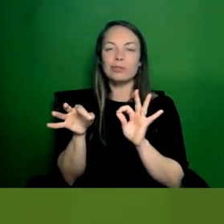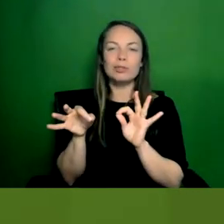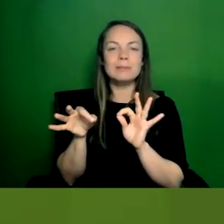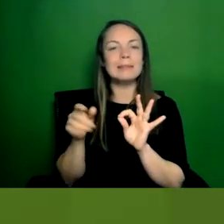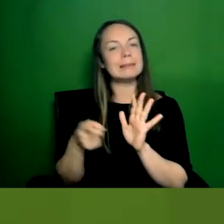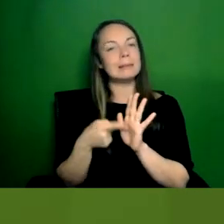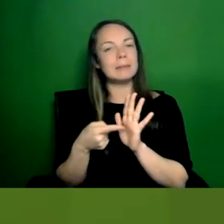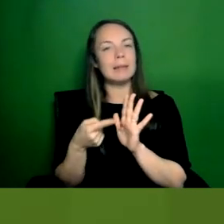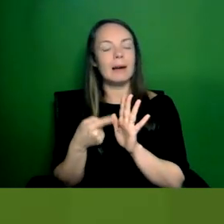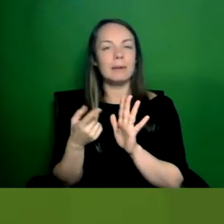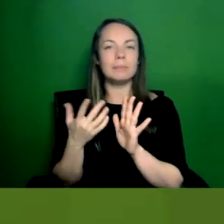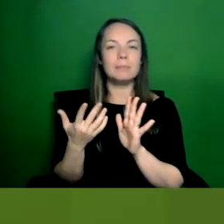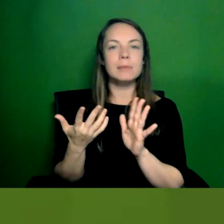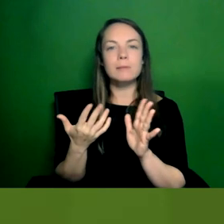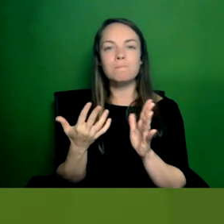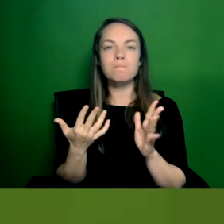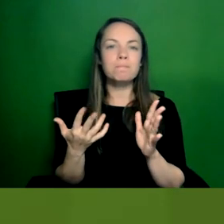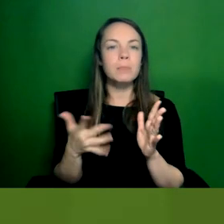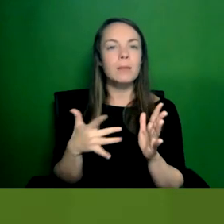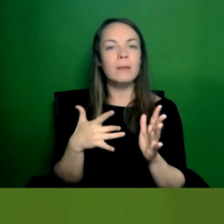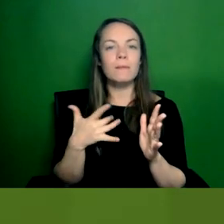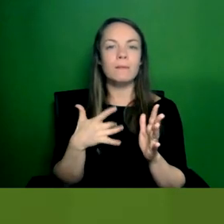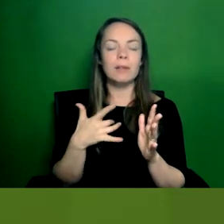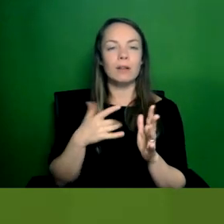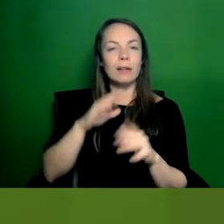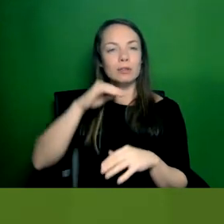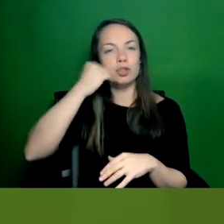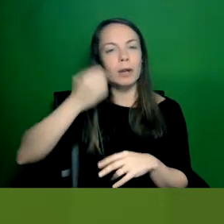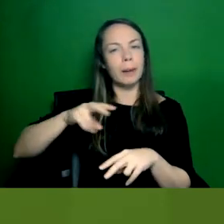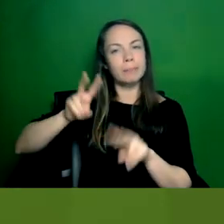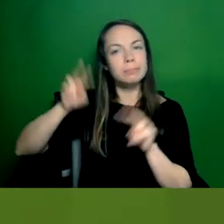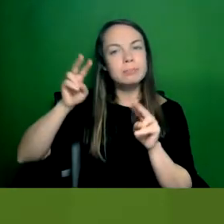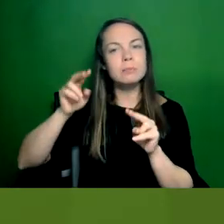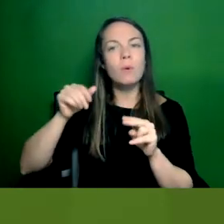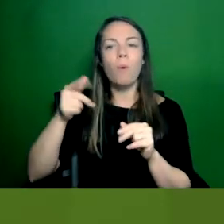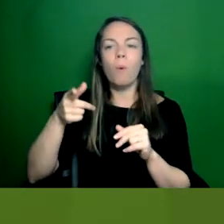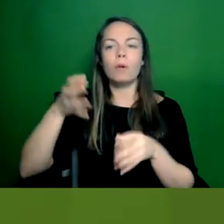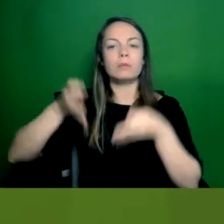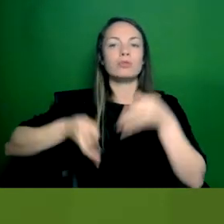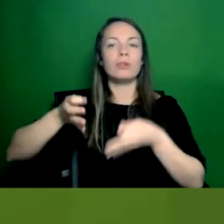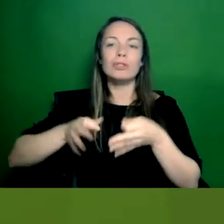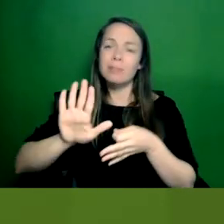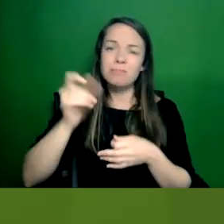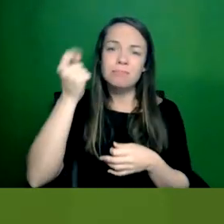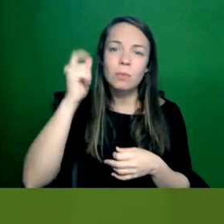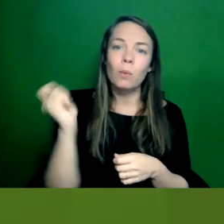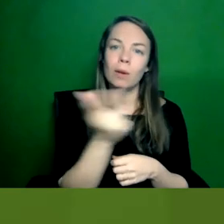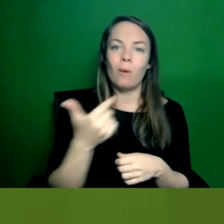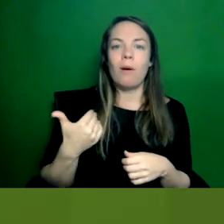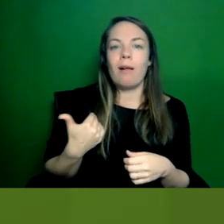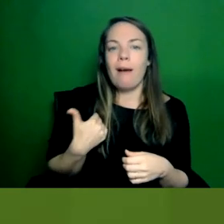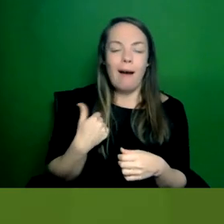think, make it feel shaming or judgmental if we have more, we all have toxic elements that